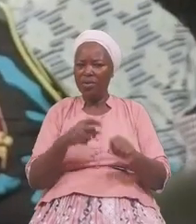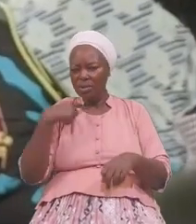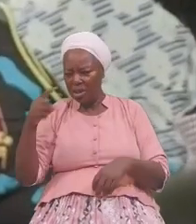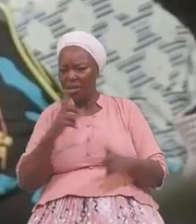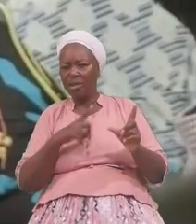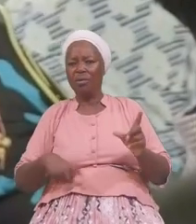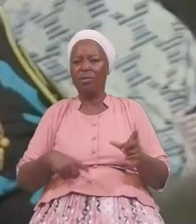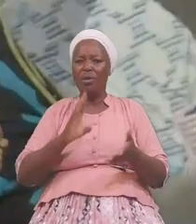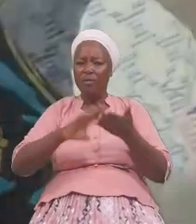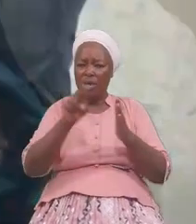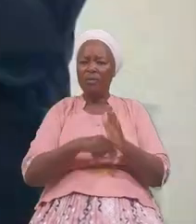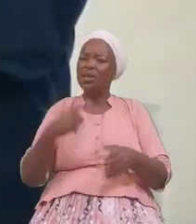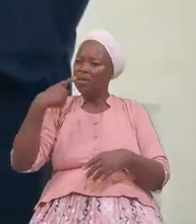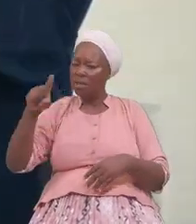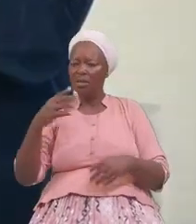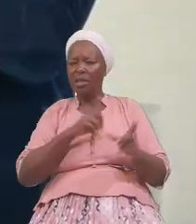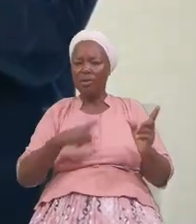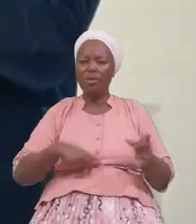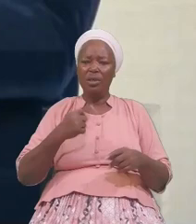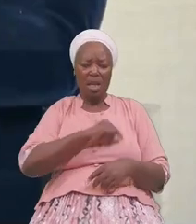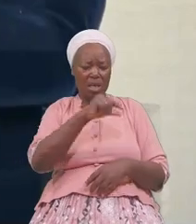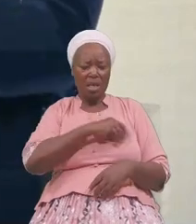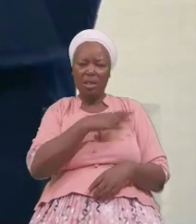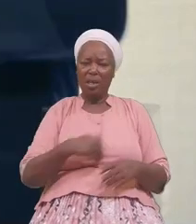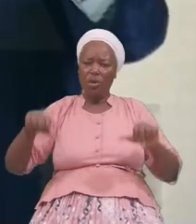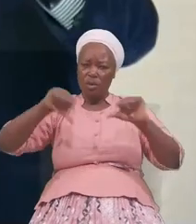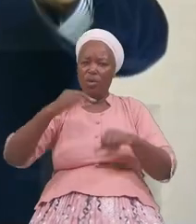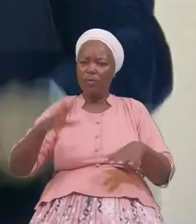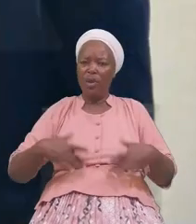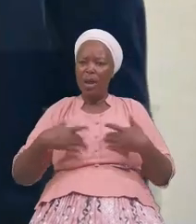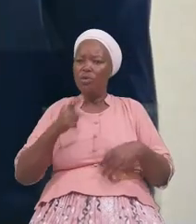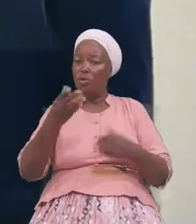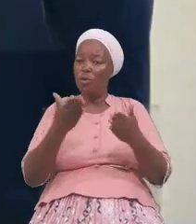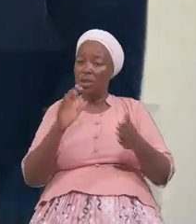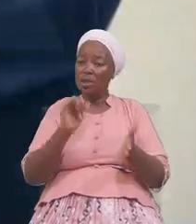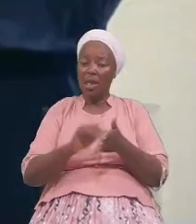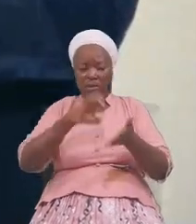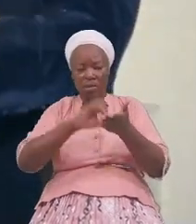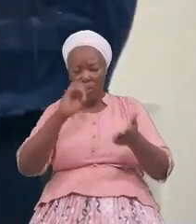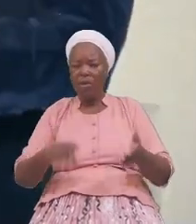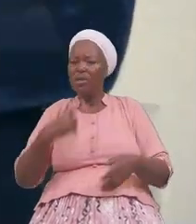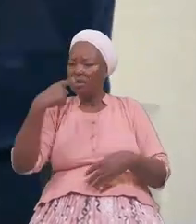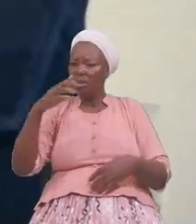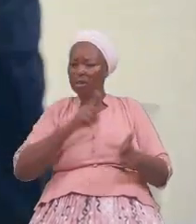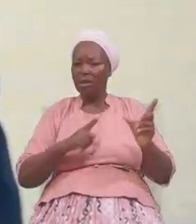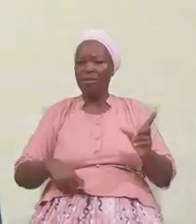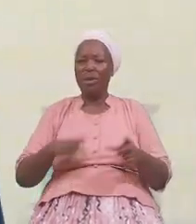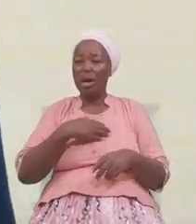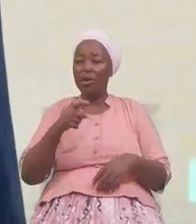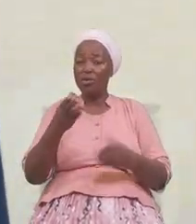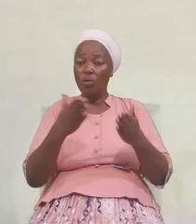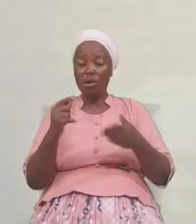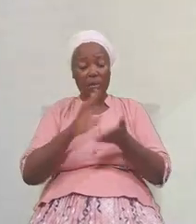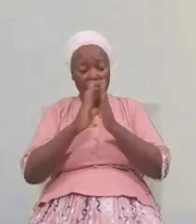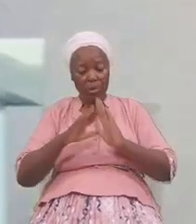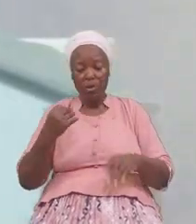Tell him. The guilt and the condemnation of your life, you want that removed. Tell him. And you want the